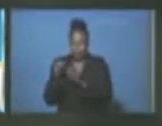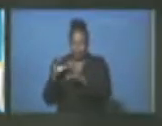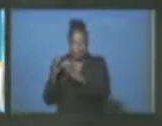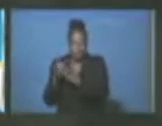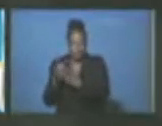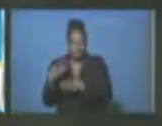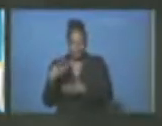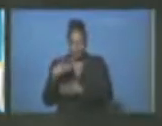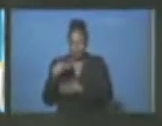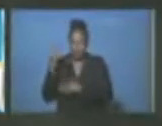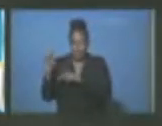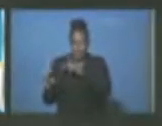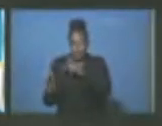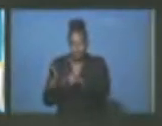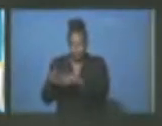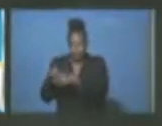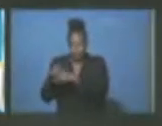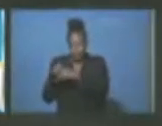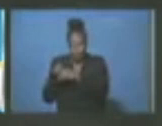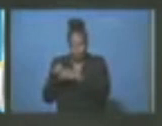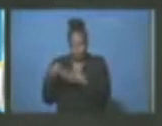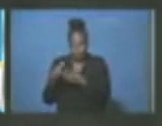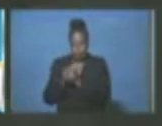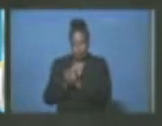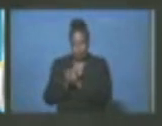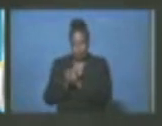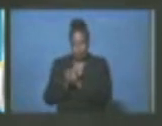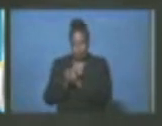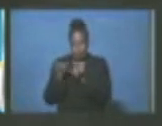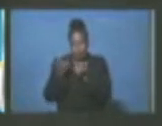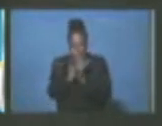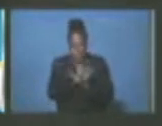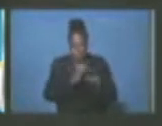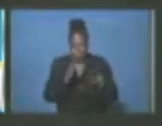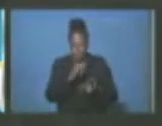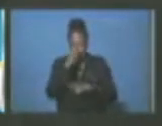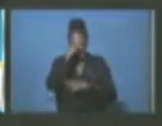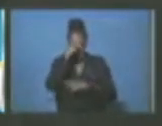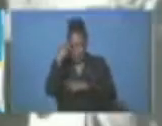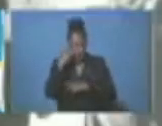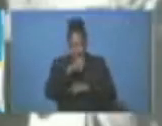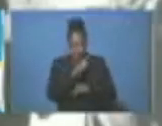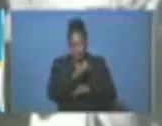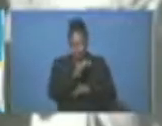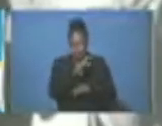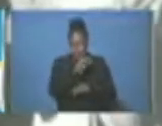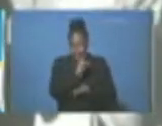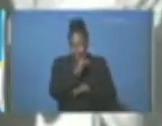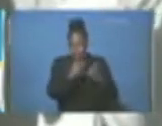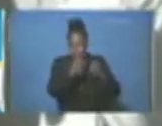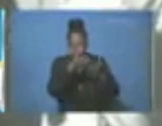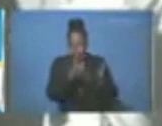were white-owned, and so it became a race issue because the independent black taxi cab driver and those allied with